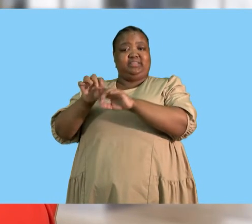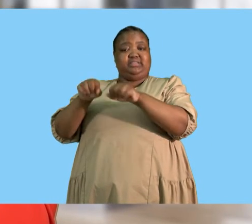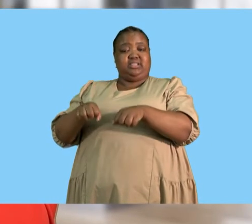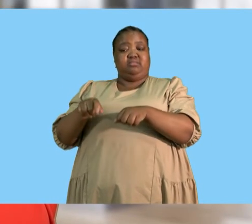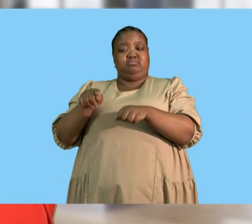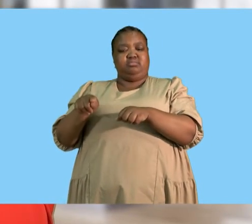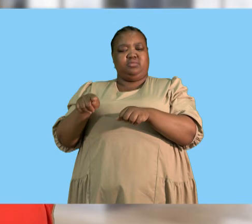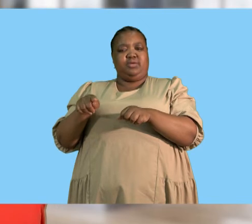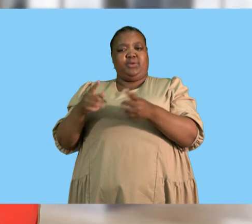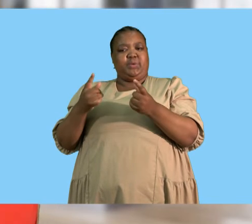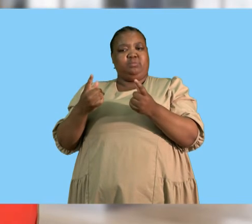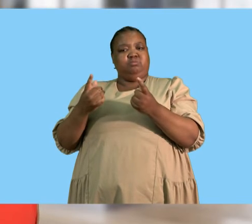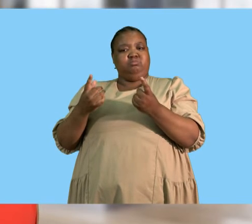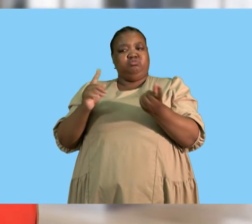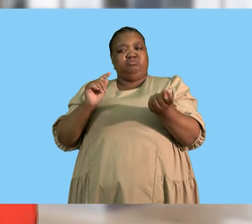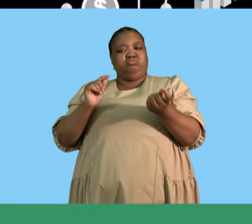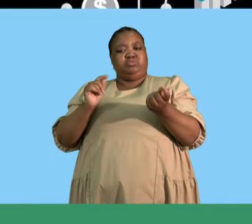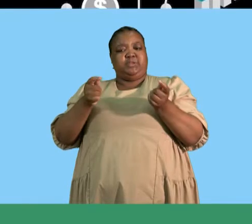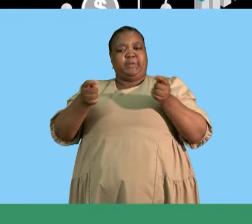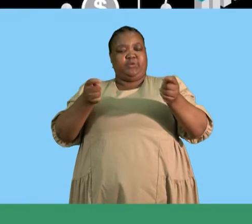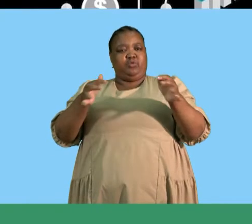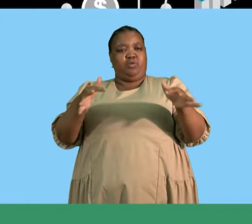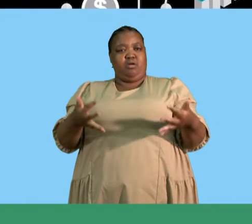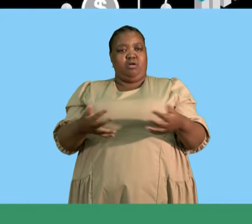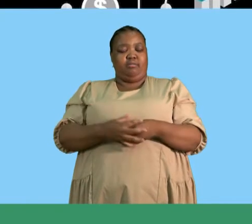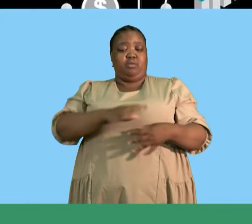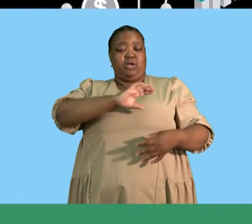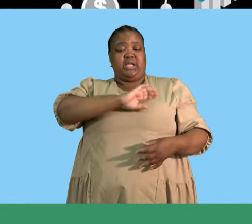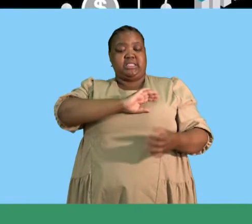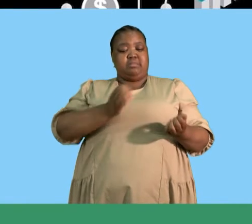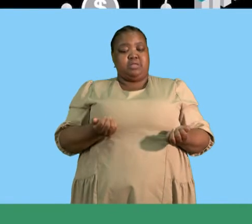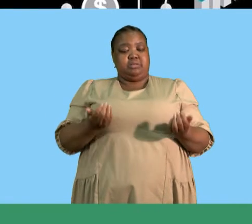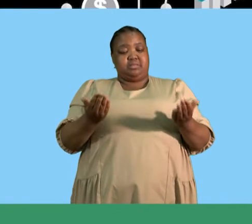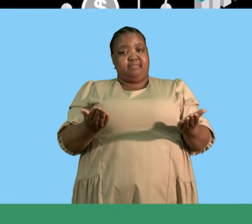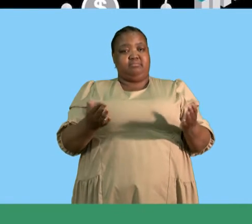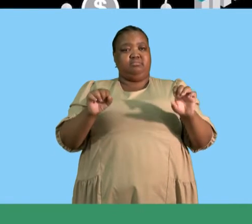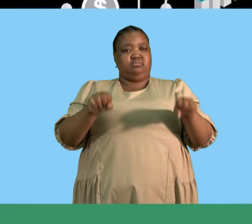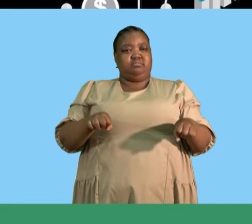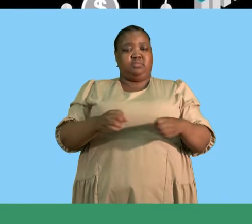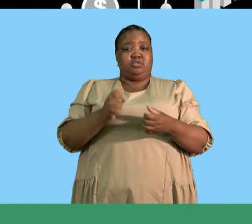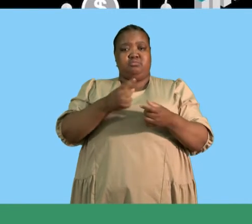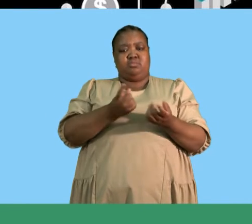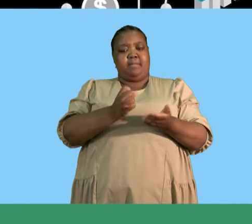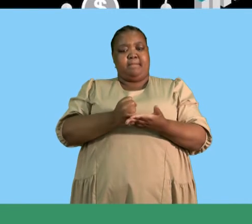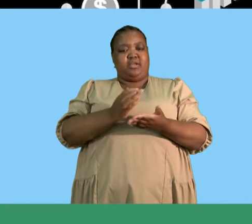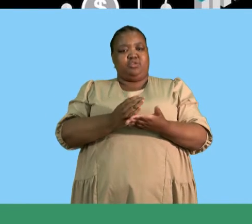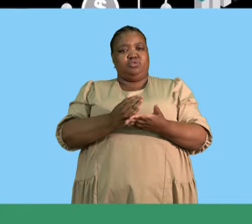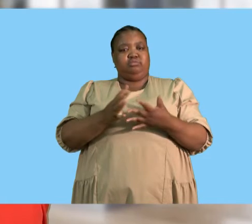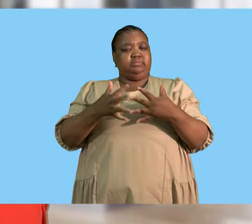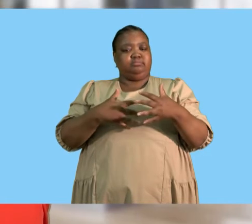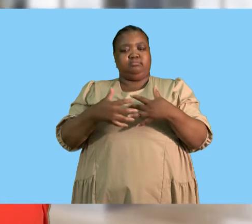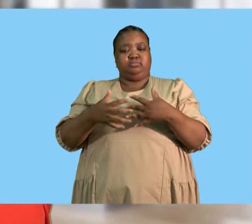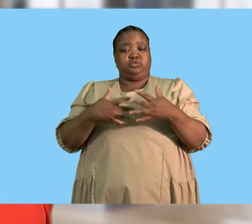it does, what are you going to do about it? You also look at customer services. How are you going to make sure